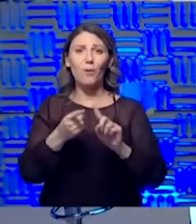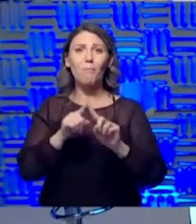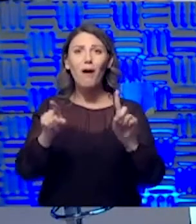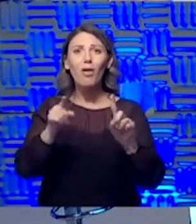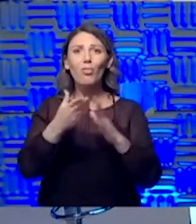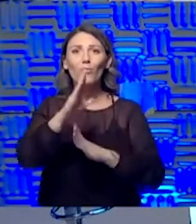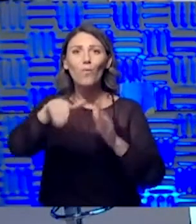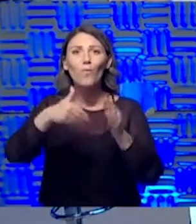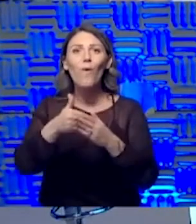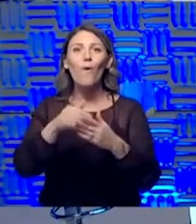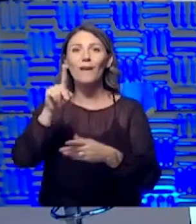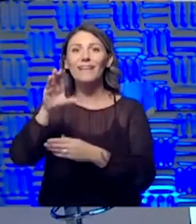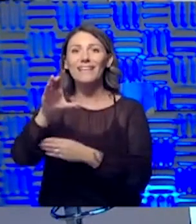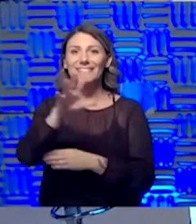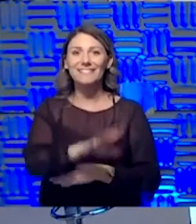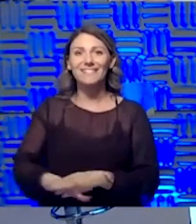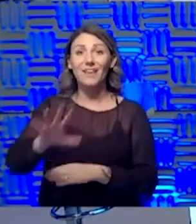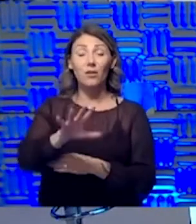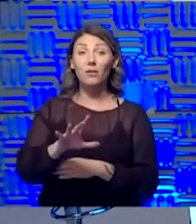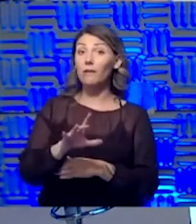last-minute questions?